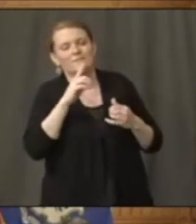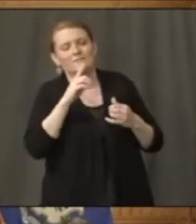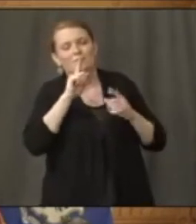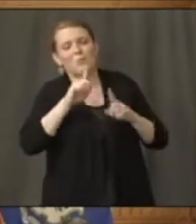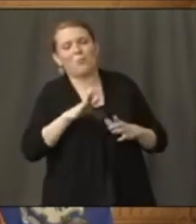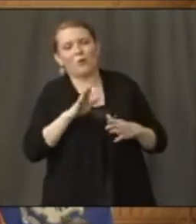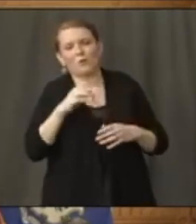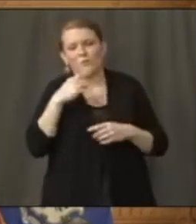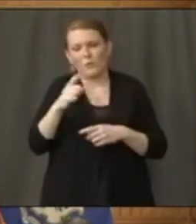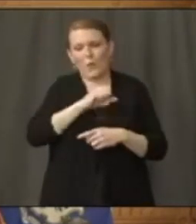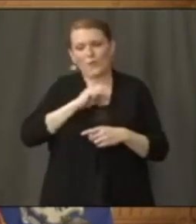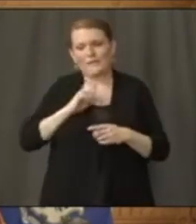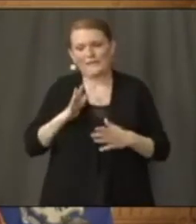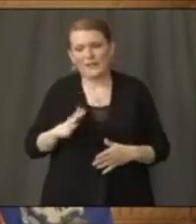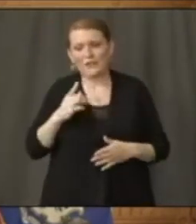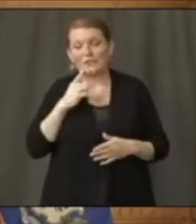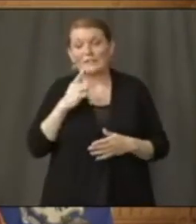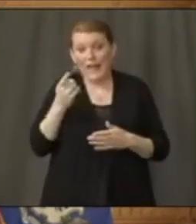Connecticut Public Media.